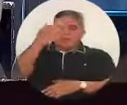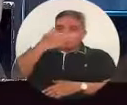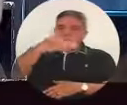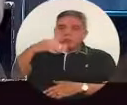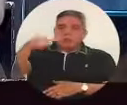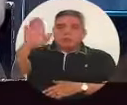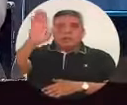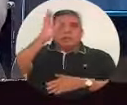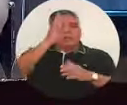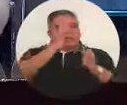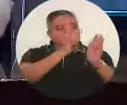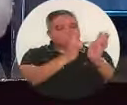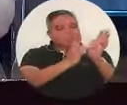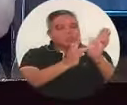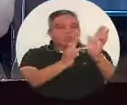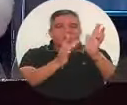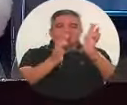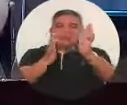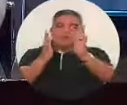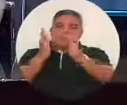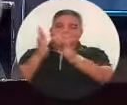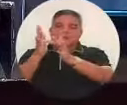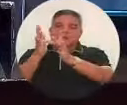all fear away.